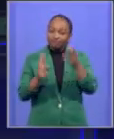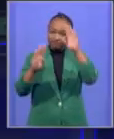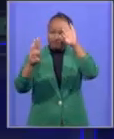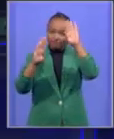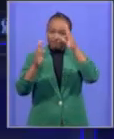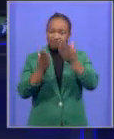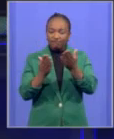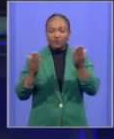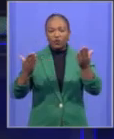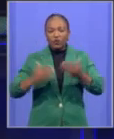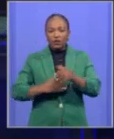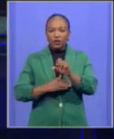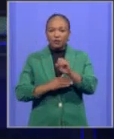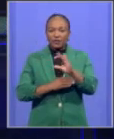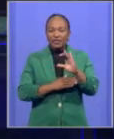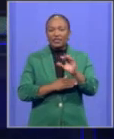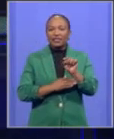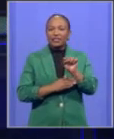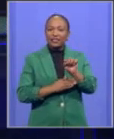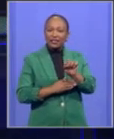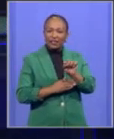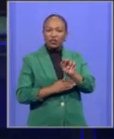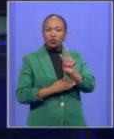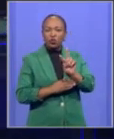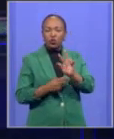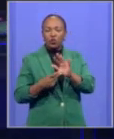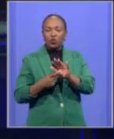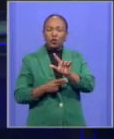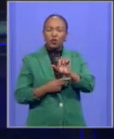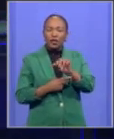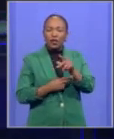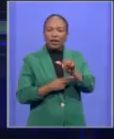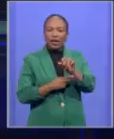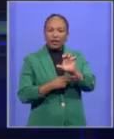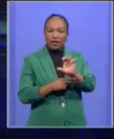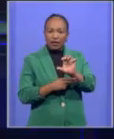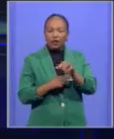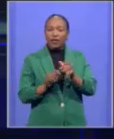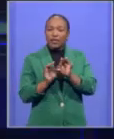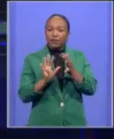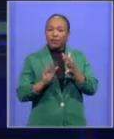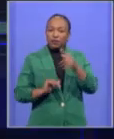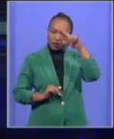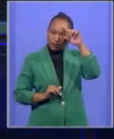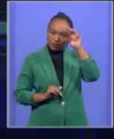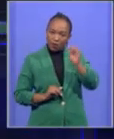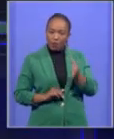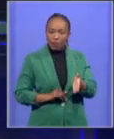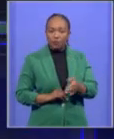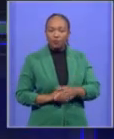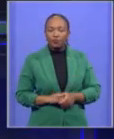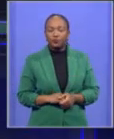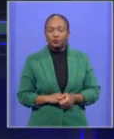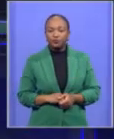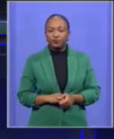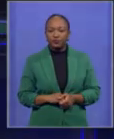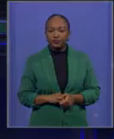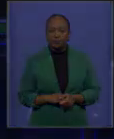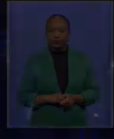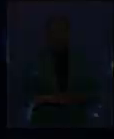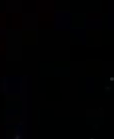Moedumela o amoetswe kgasong ena ya rona ya SABC2 le o le hae. Punya matsoho ke na le Mphotime.